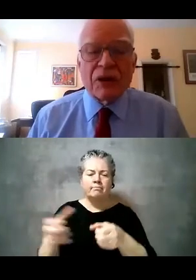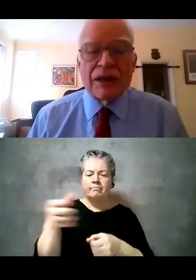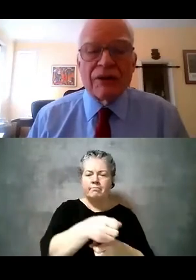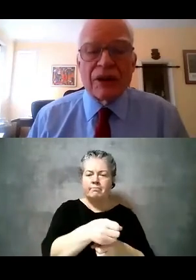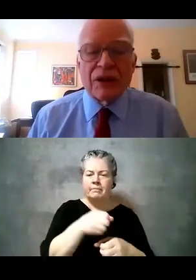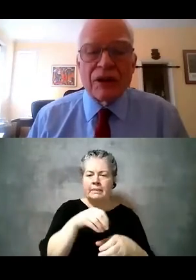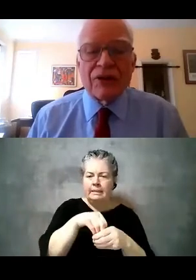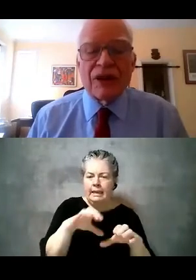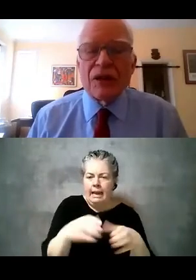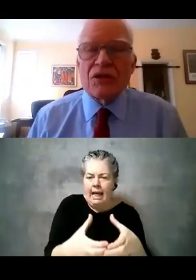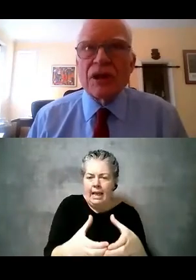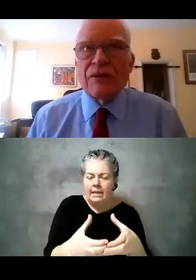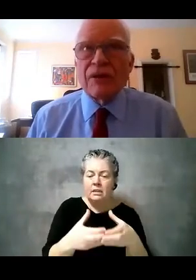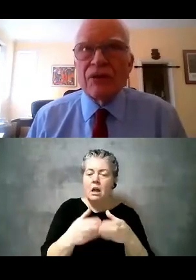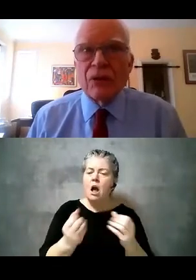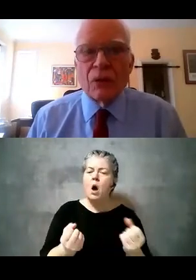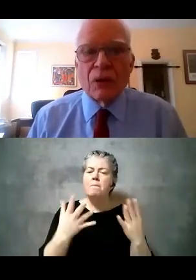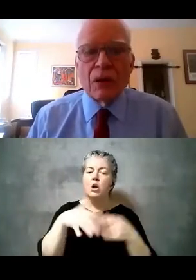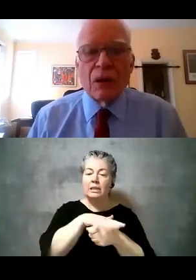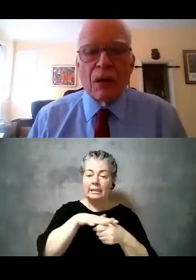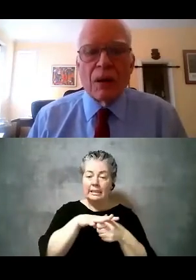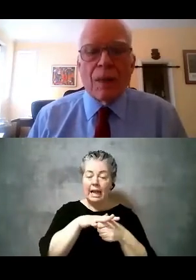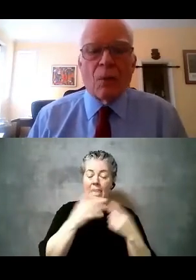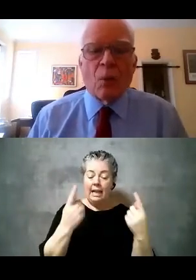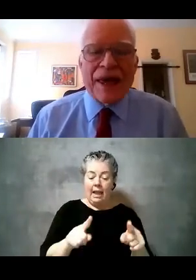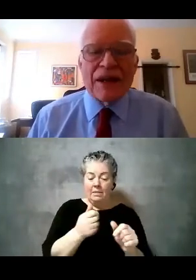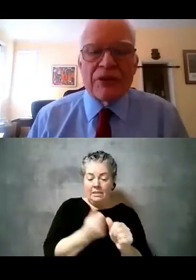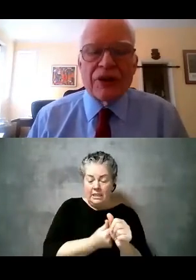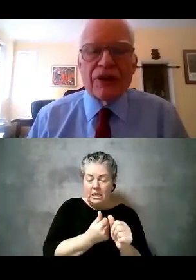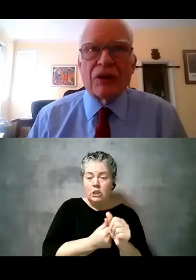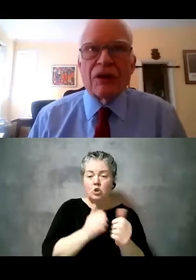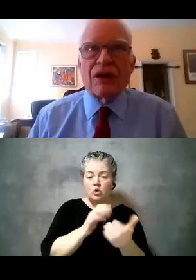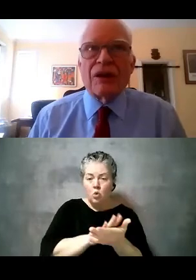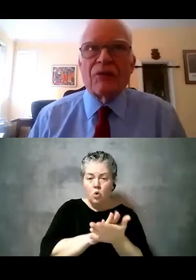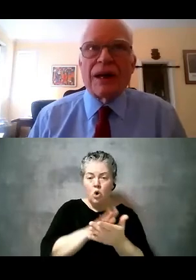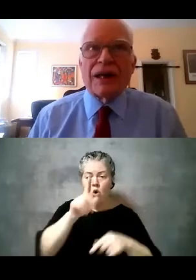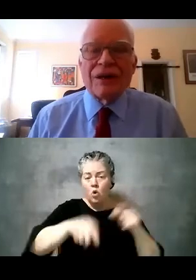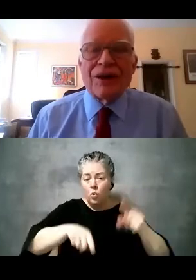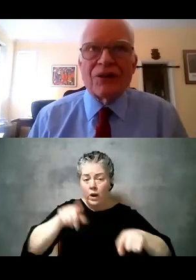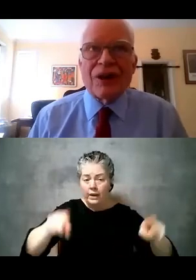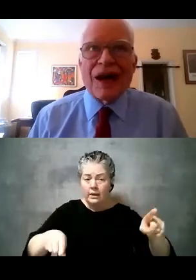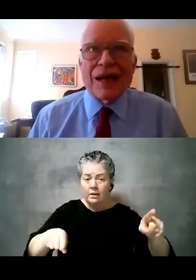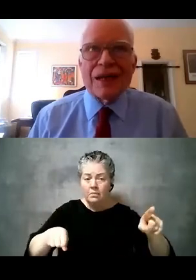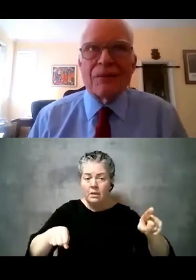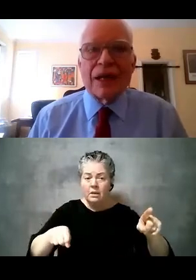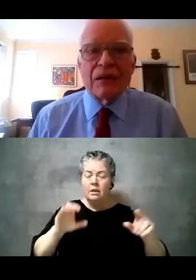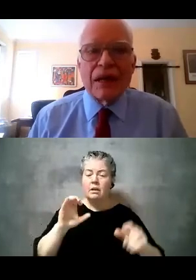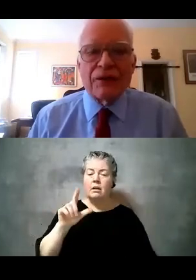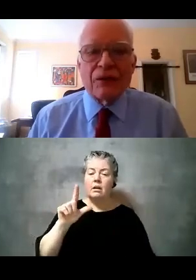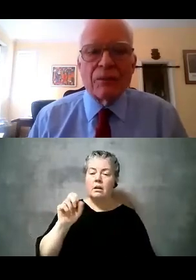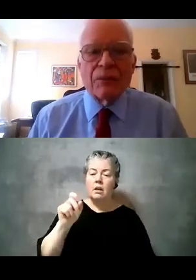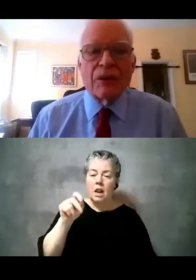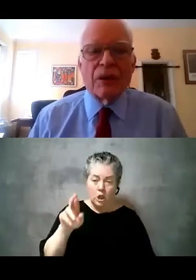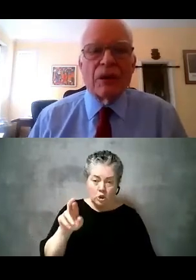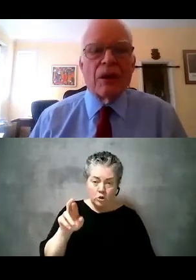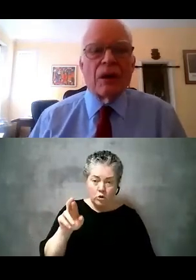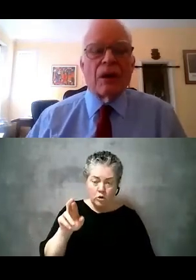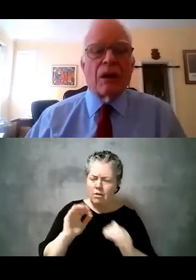it's a trial that occurs in each and every school. Randomization is by cluster, i.e. by